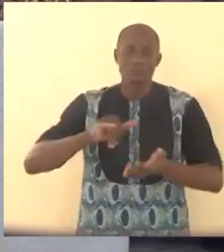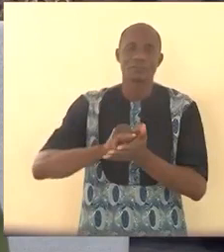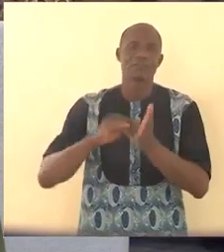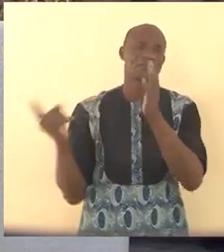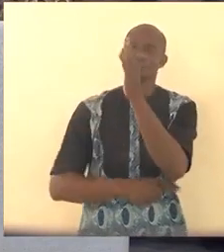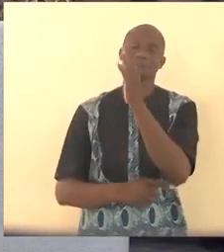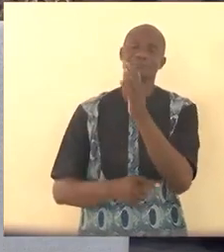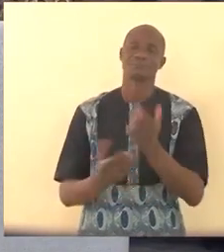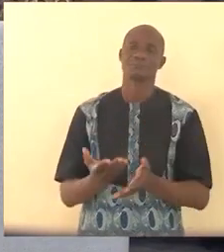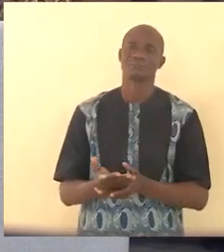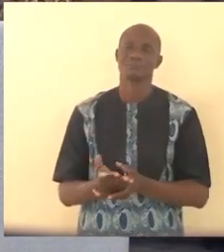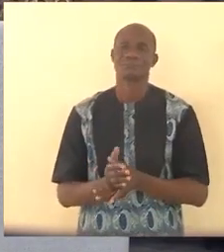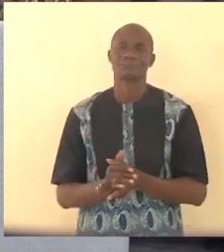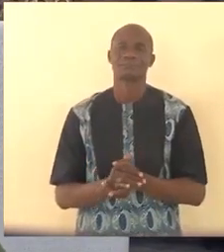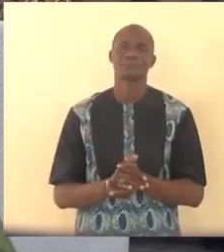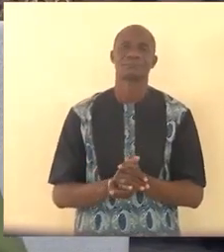They are aje butter,